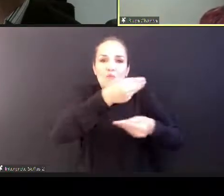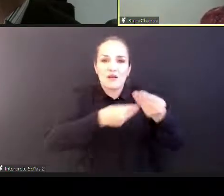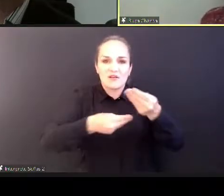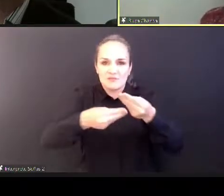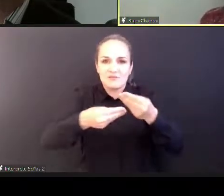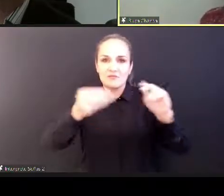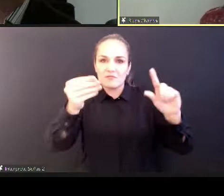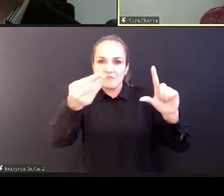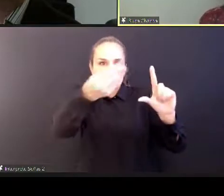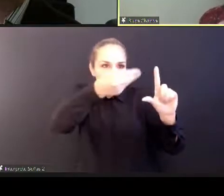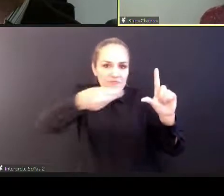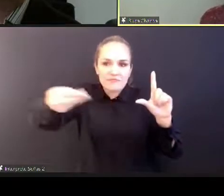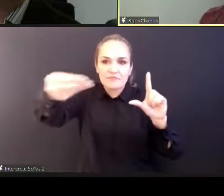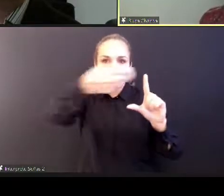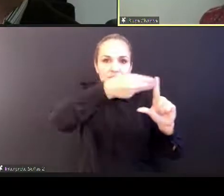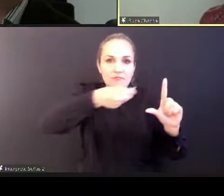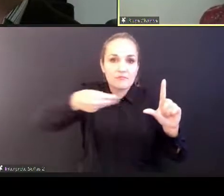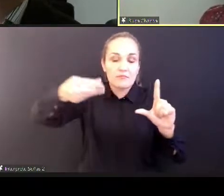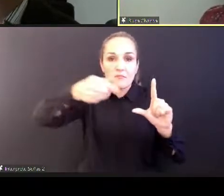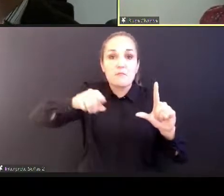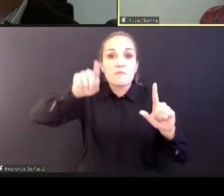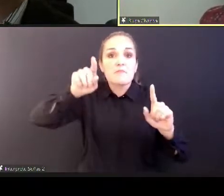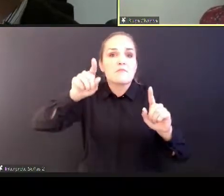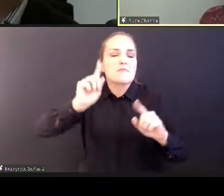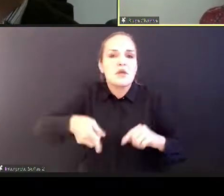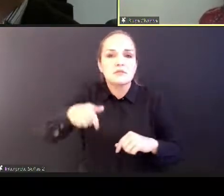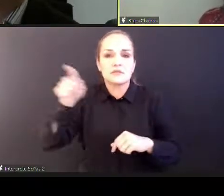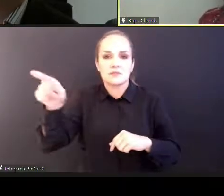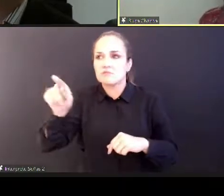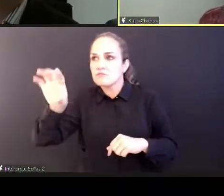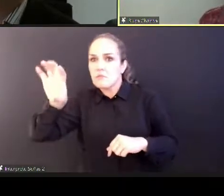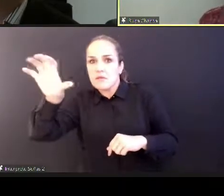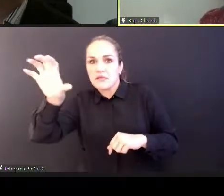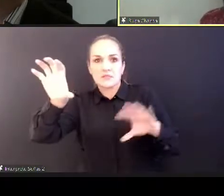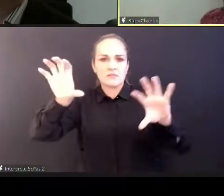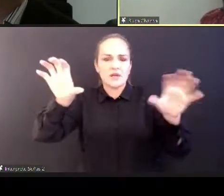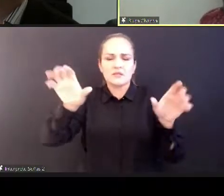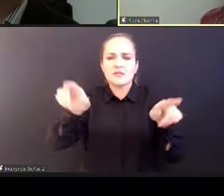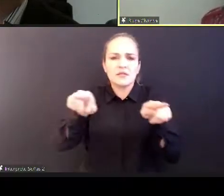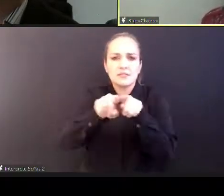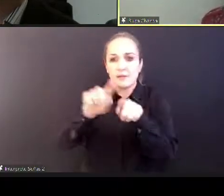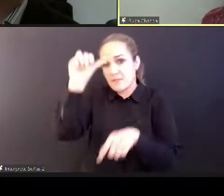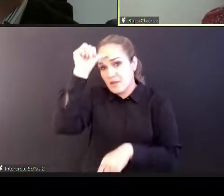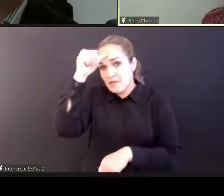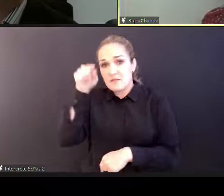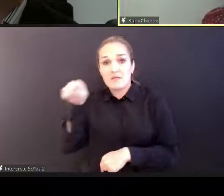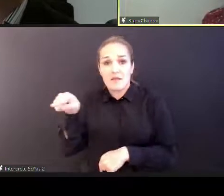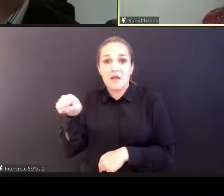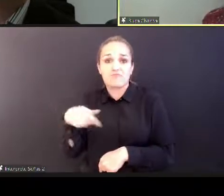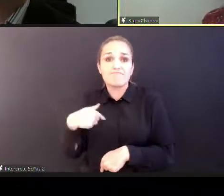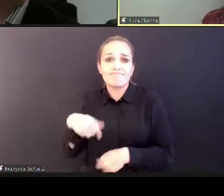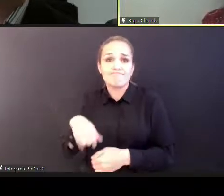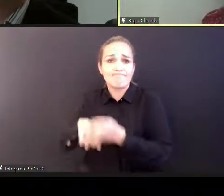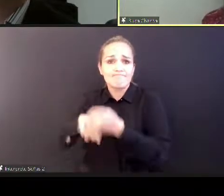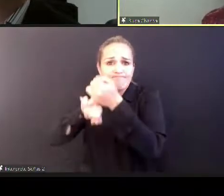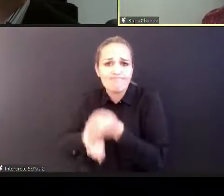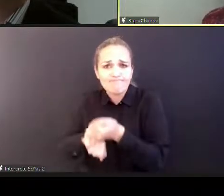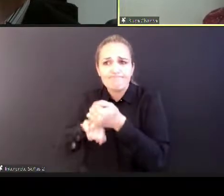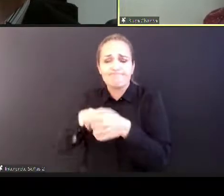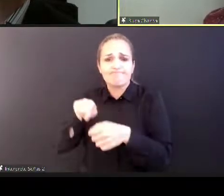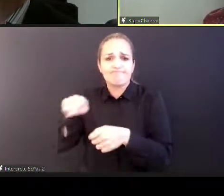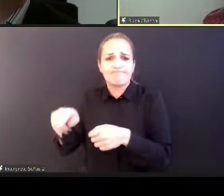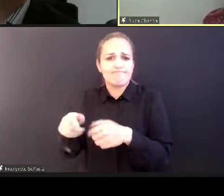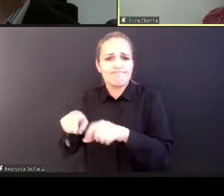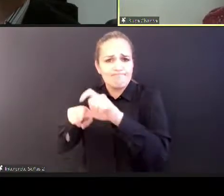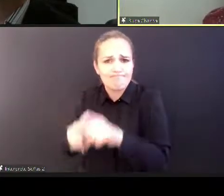key holdout countries like mine, India. Digital financial services, I think the commitments on digital financial services are crucial because